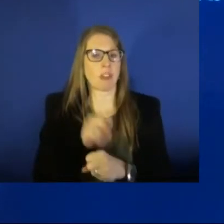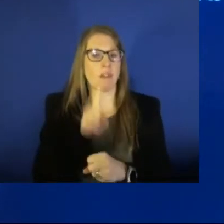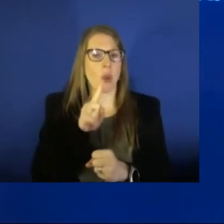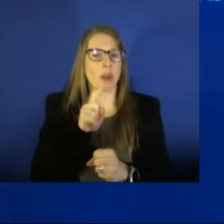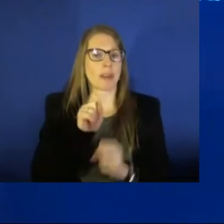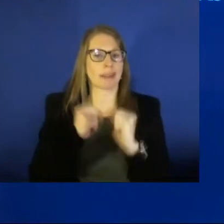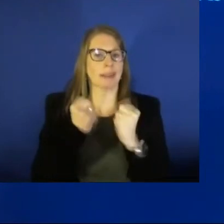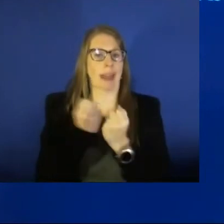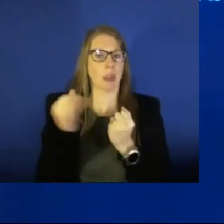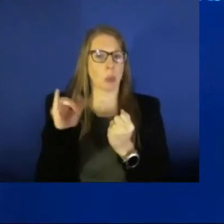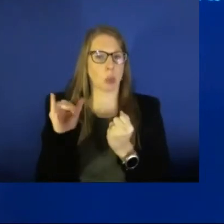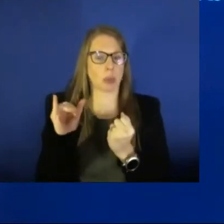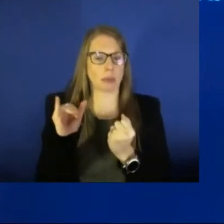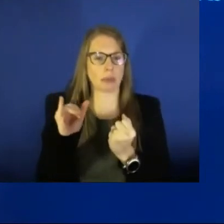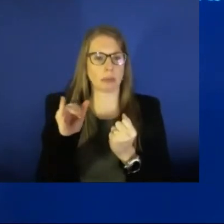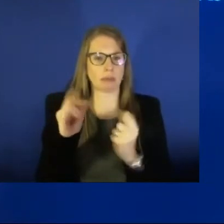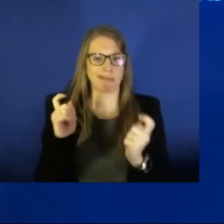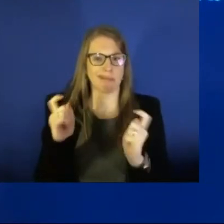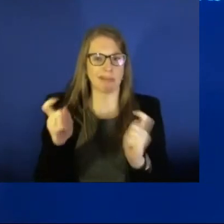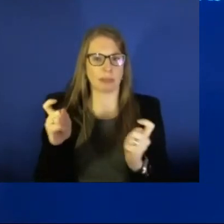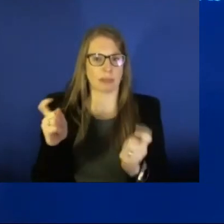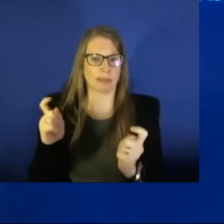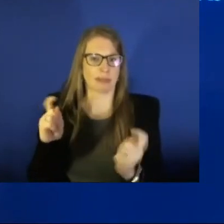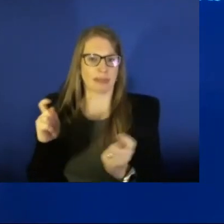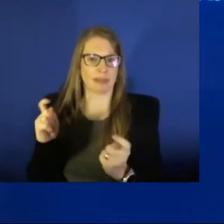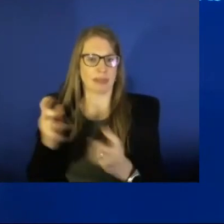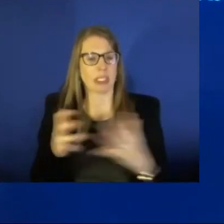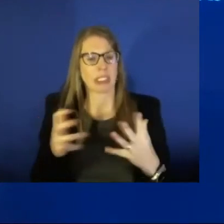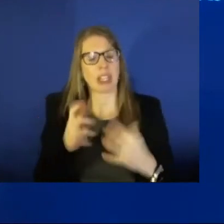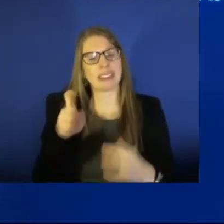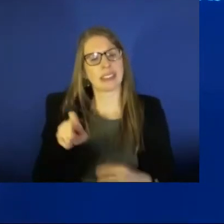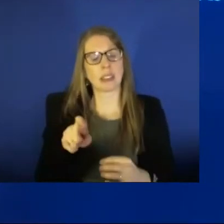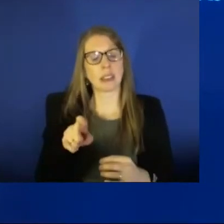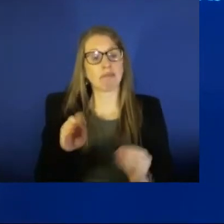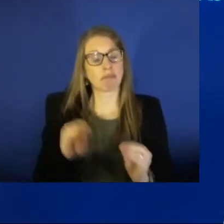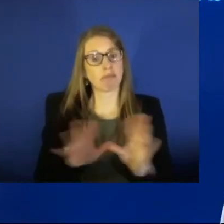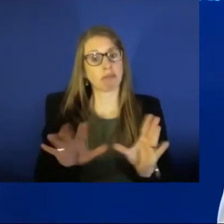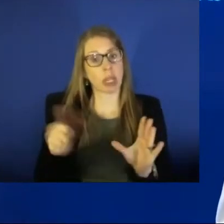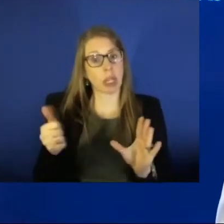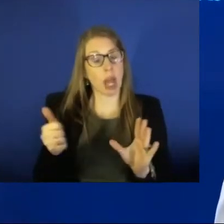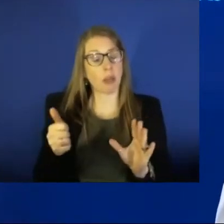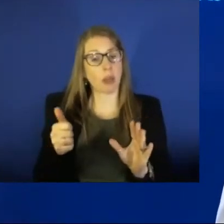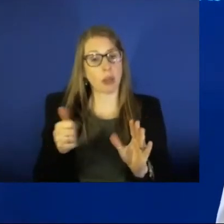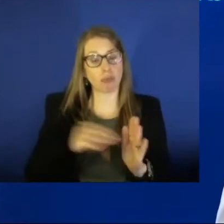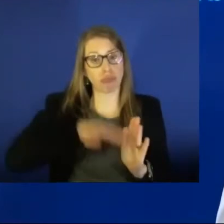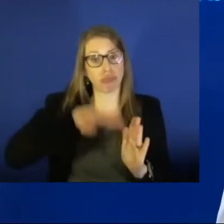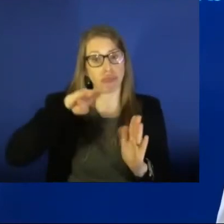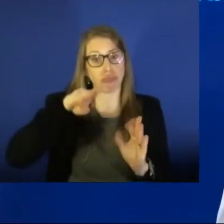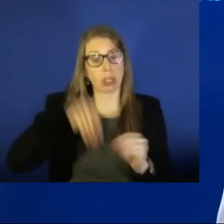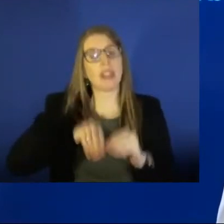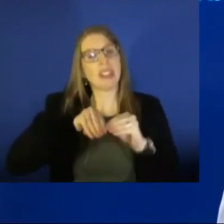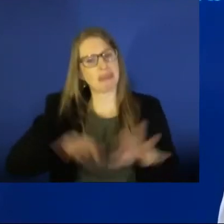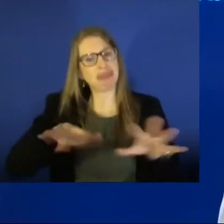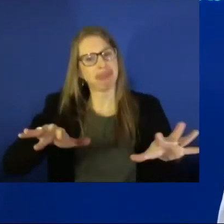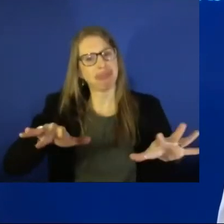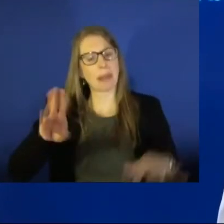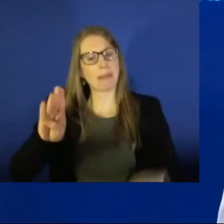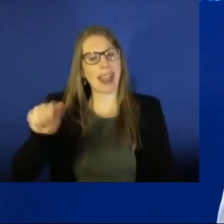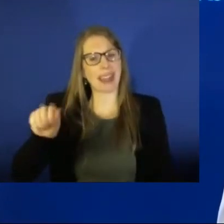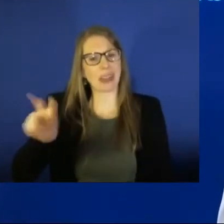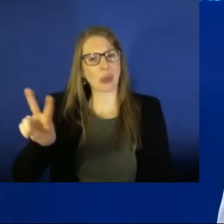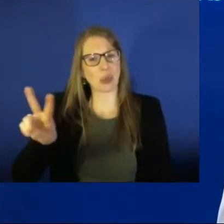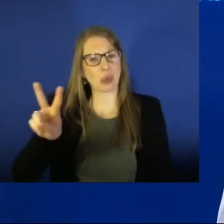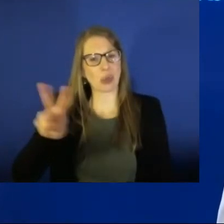going to have to keep pivoting a lot. It's pretty clear that another wave is coming our way with the rise in the BA2 variant and